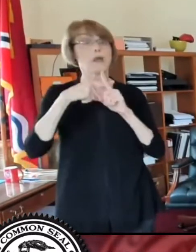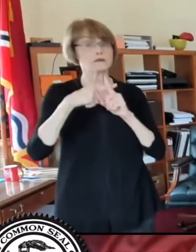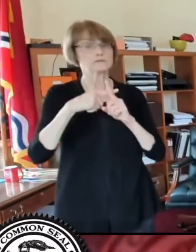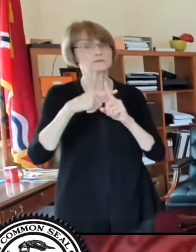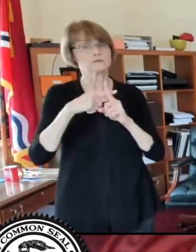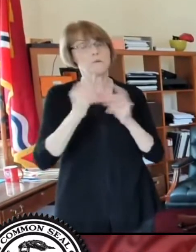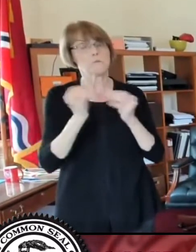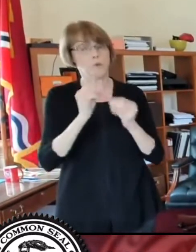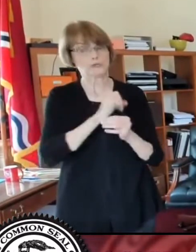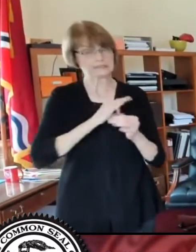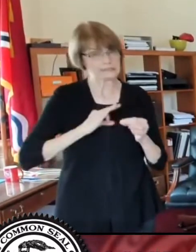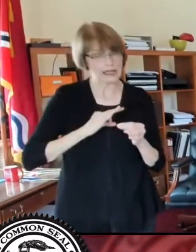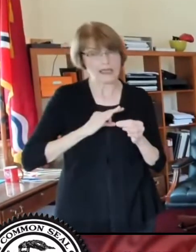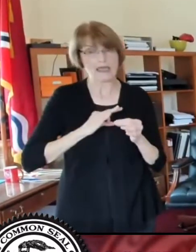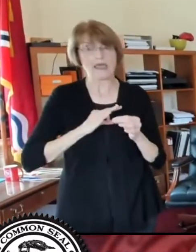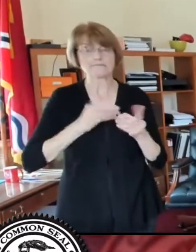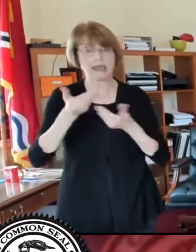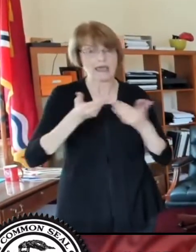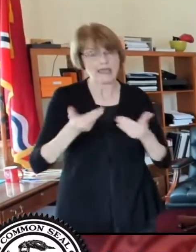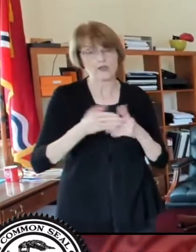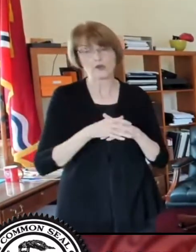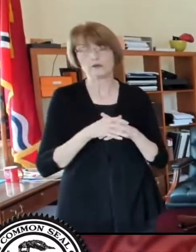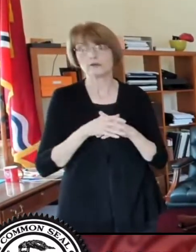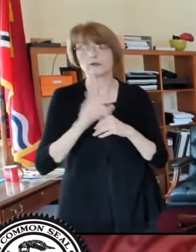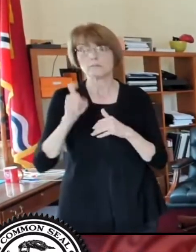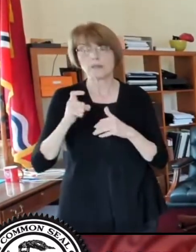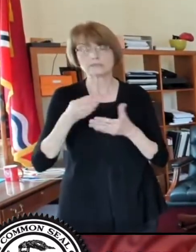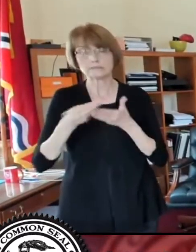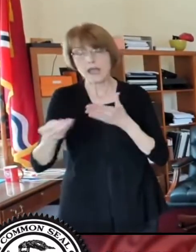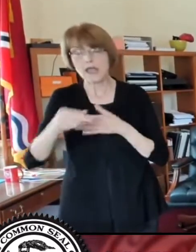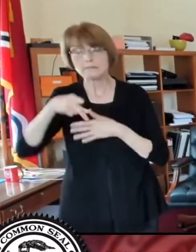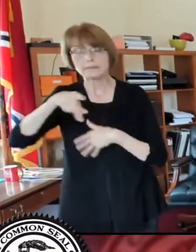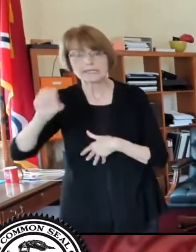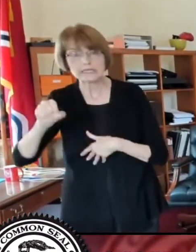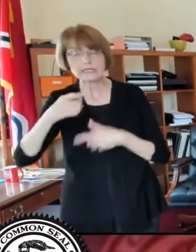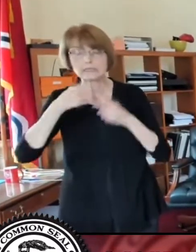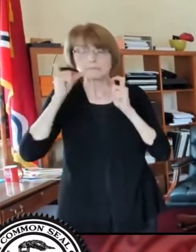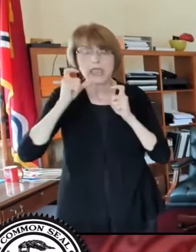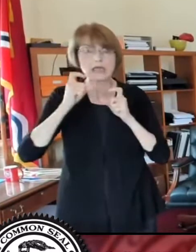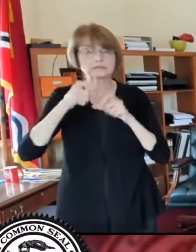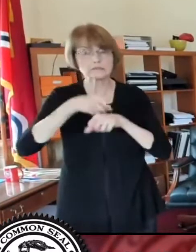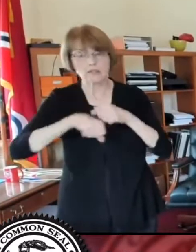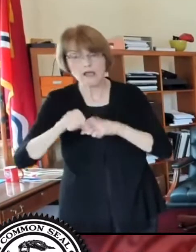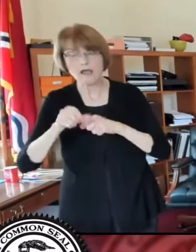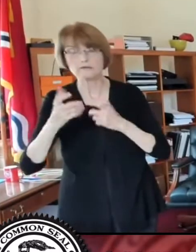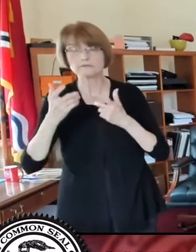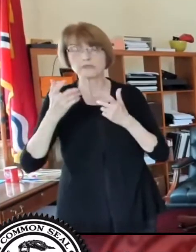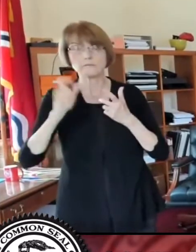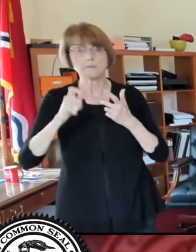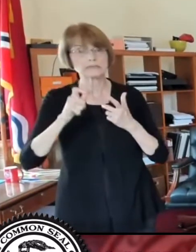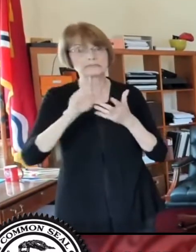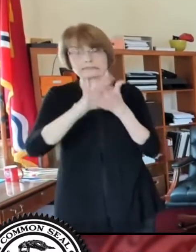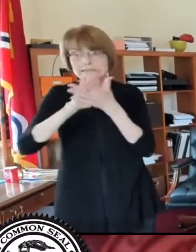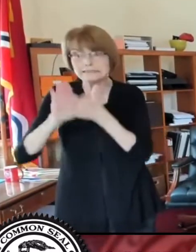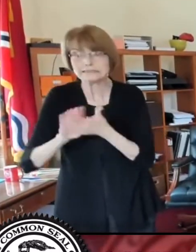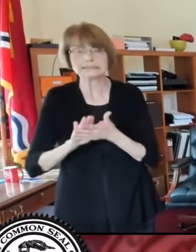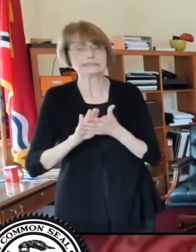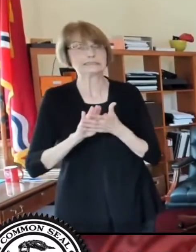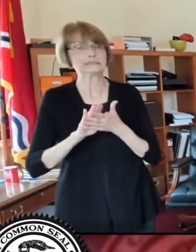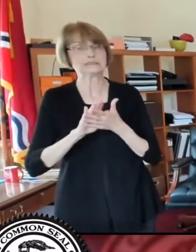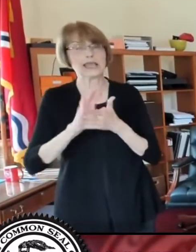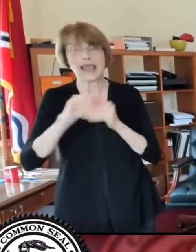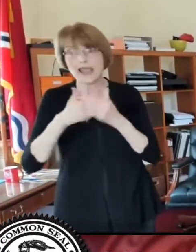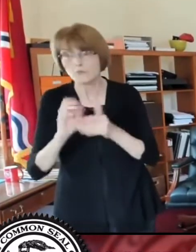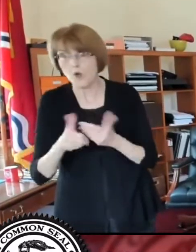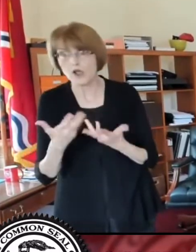to have PPE. They have to do disinfection. They have to do hand washing. And so